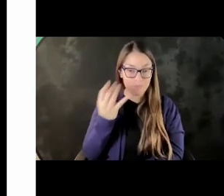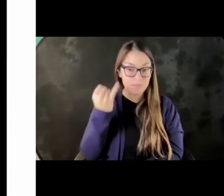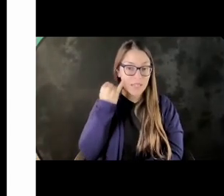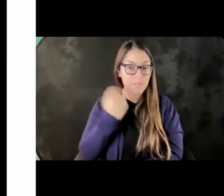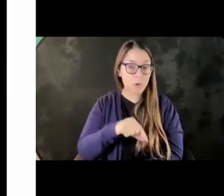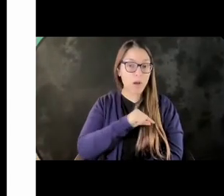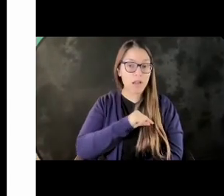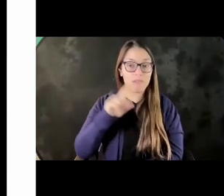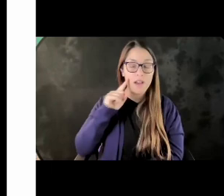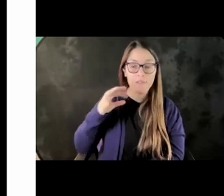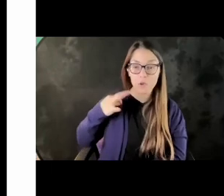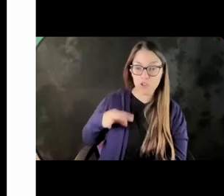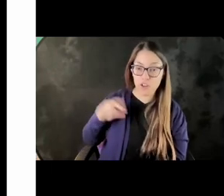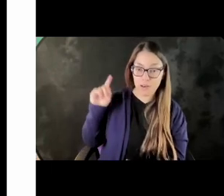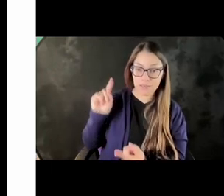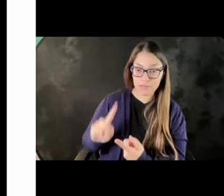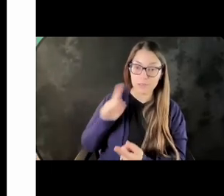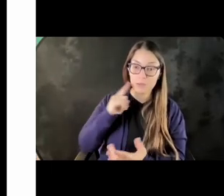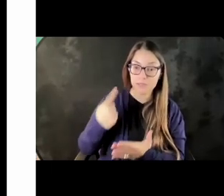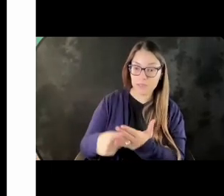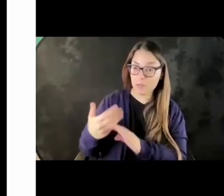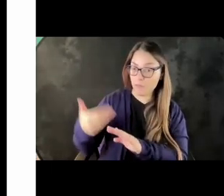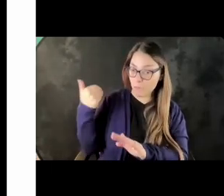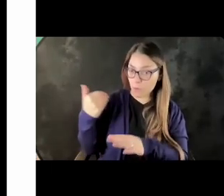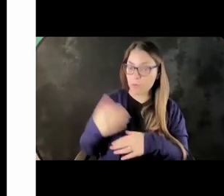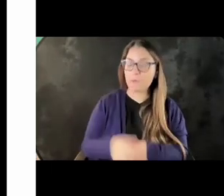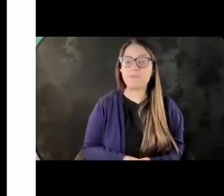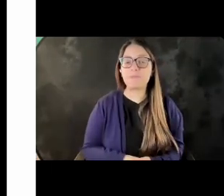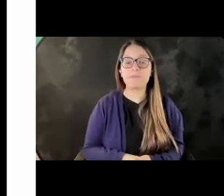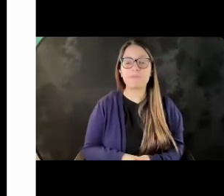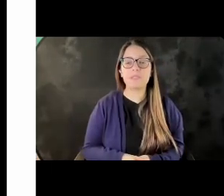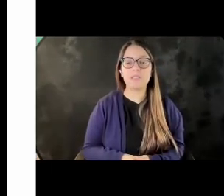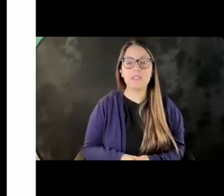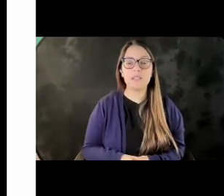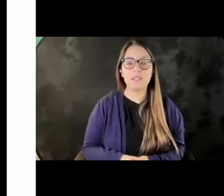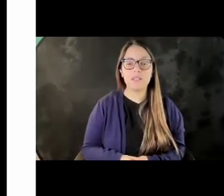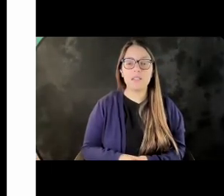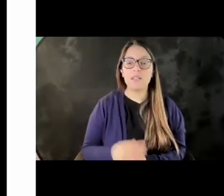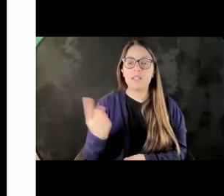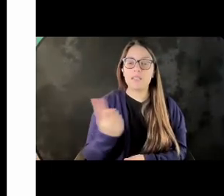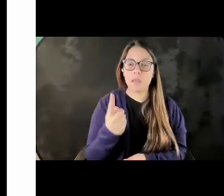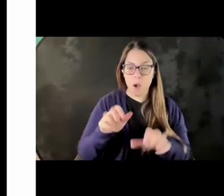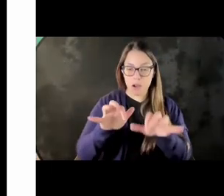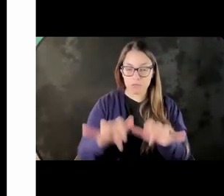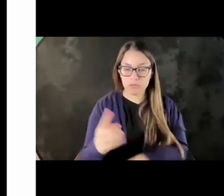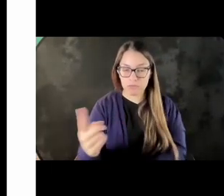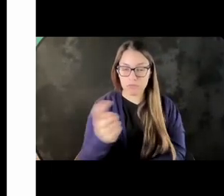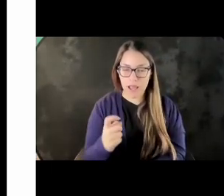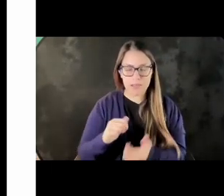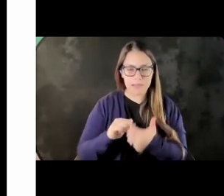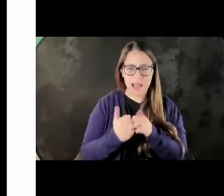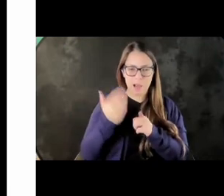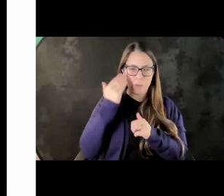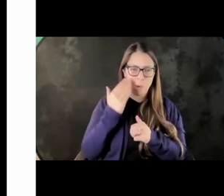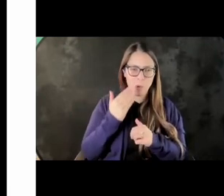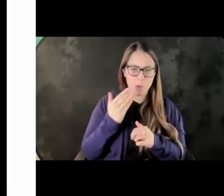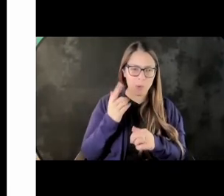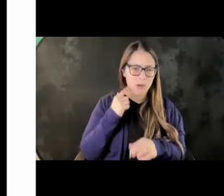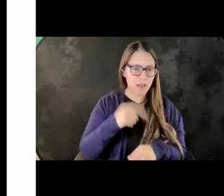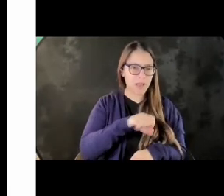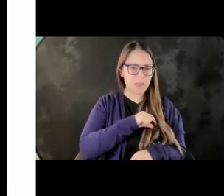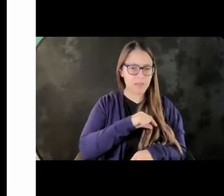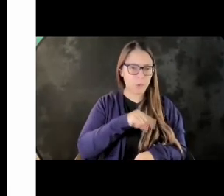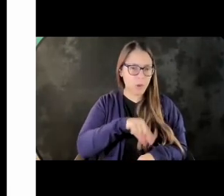we talked about earlier. Someone who just asked in the chat box, how are they eligible for the Savers credit? And if they